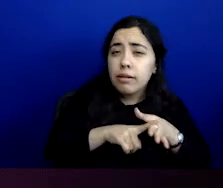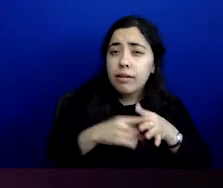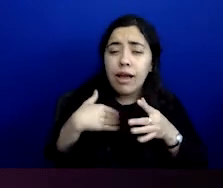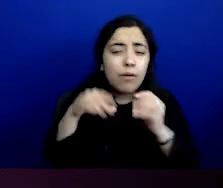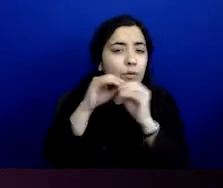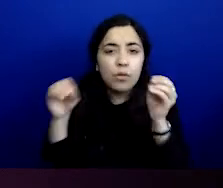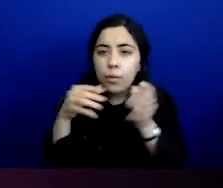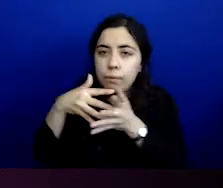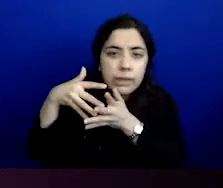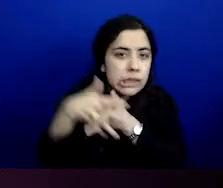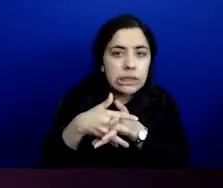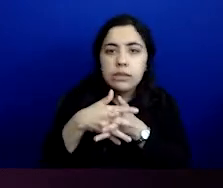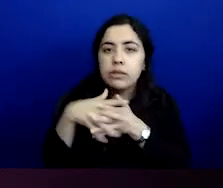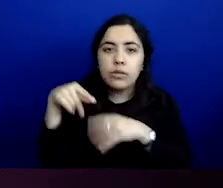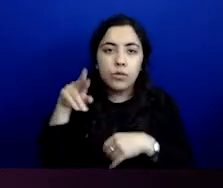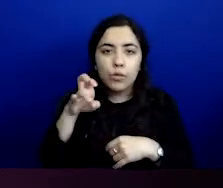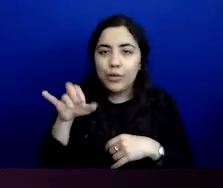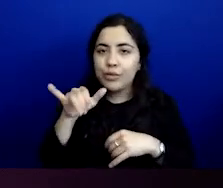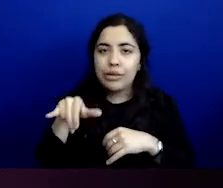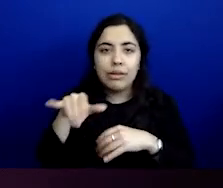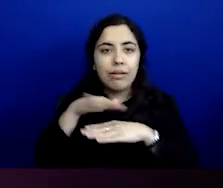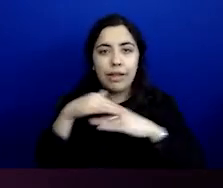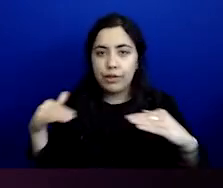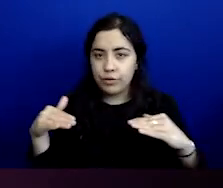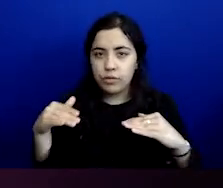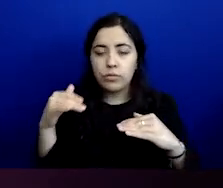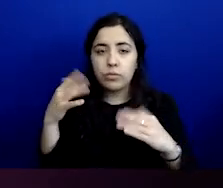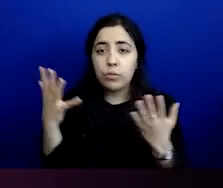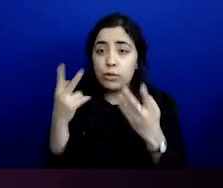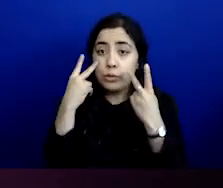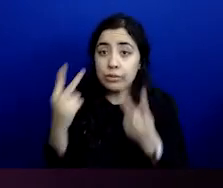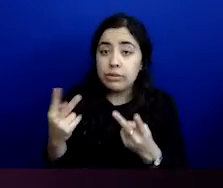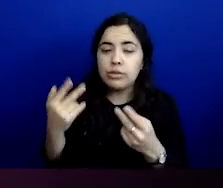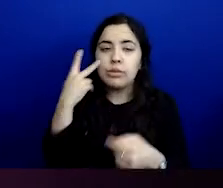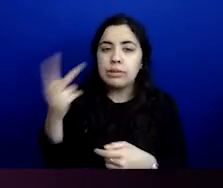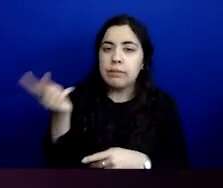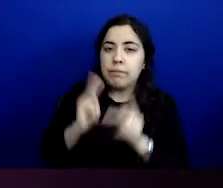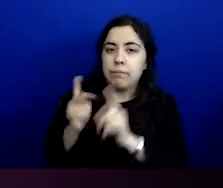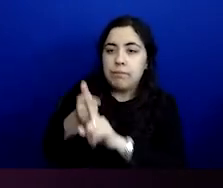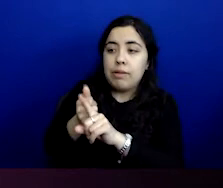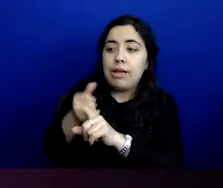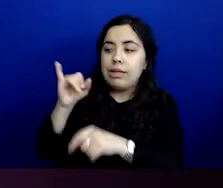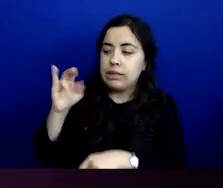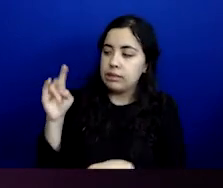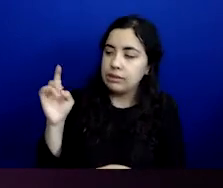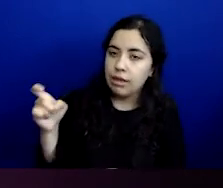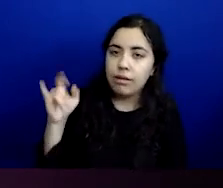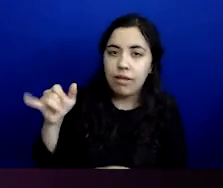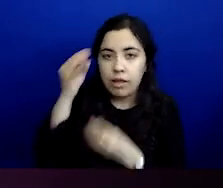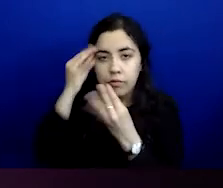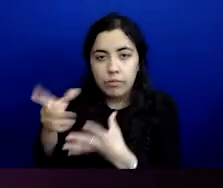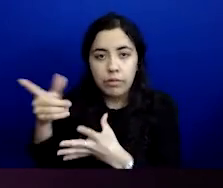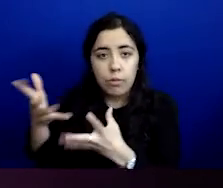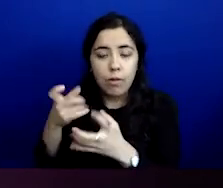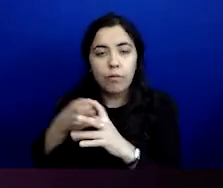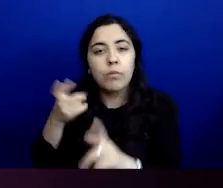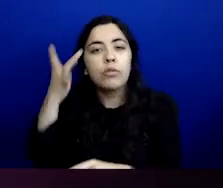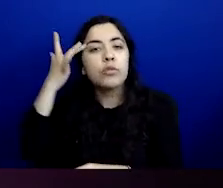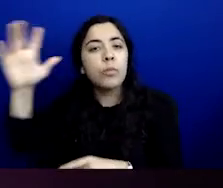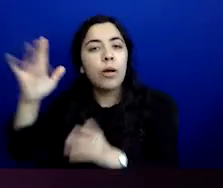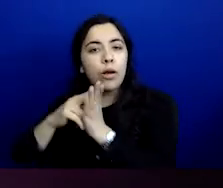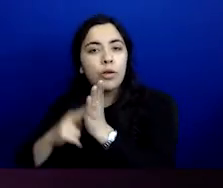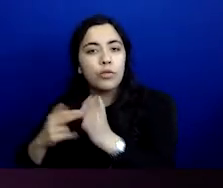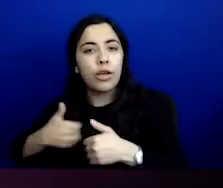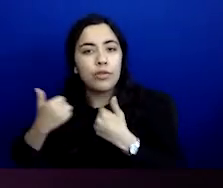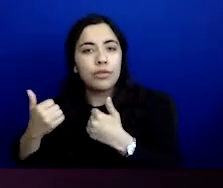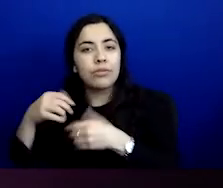no built-in querying layer. So what you end up seeing is people actually indexing the data that they want from a smart contract address